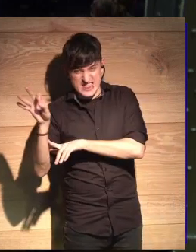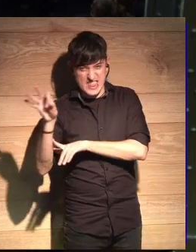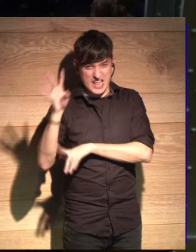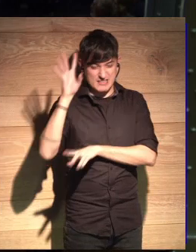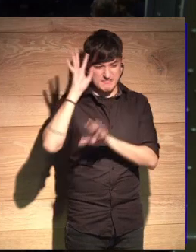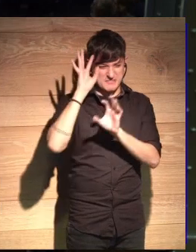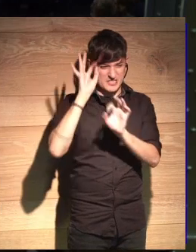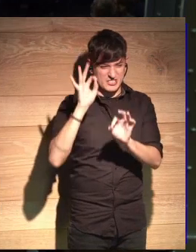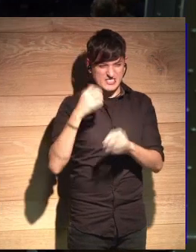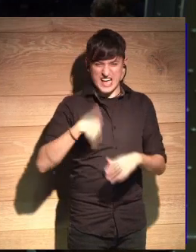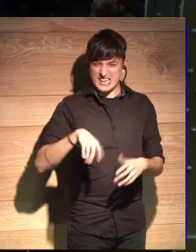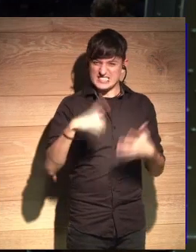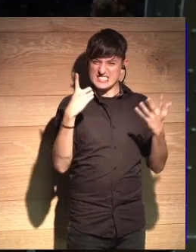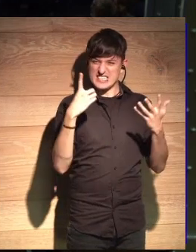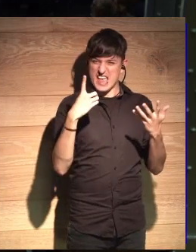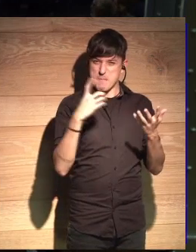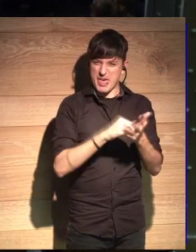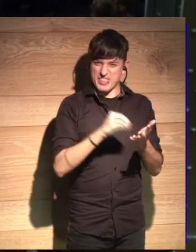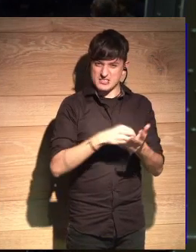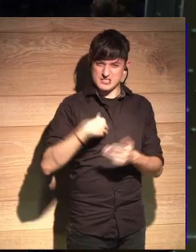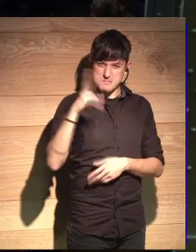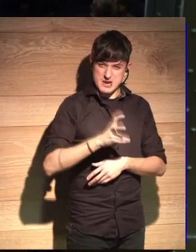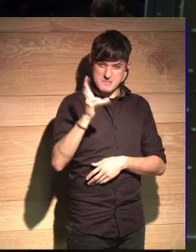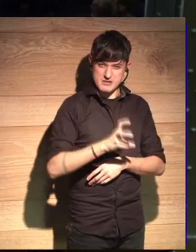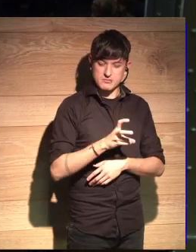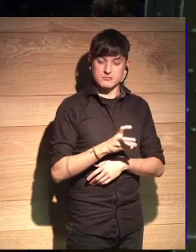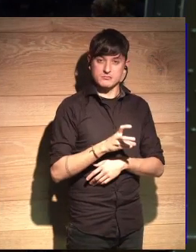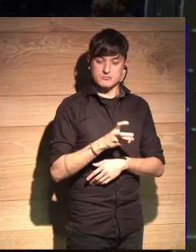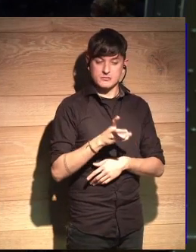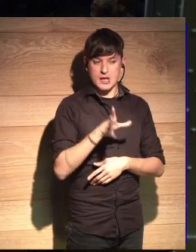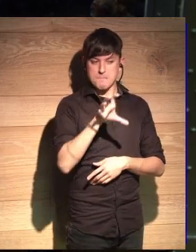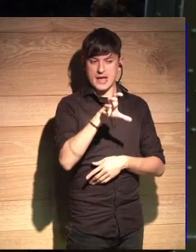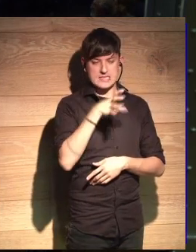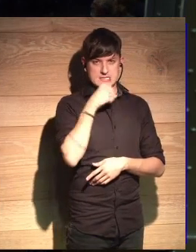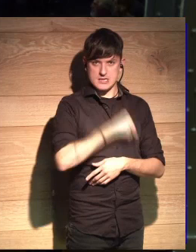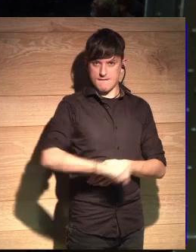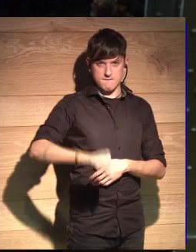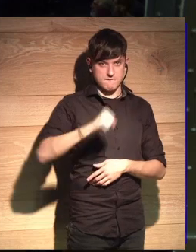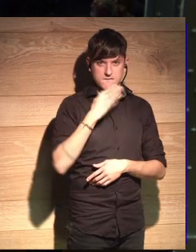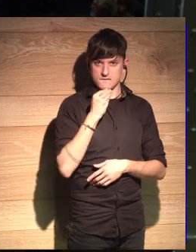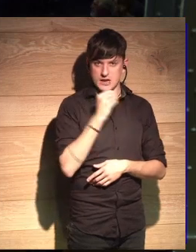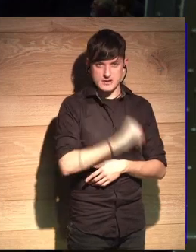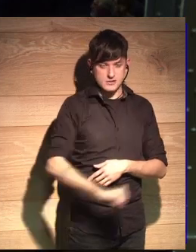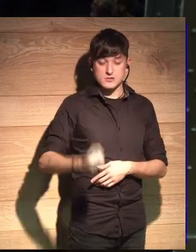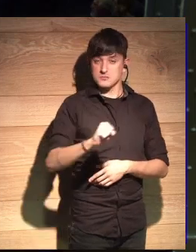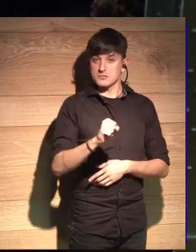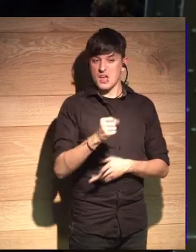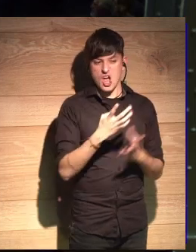visit to your wonderful country. Much has changed since